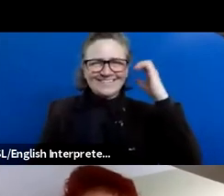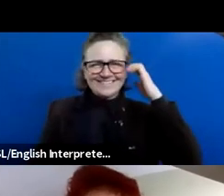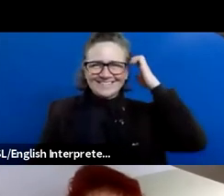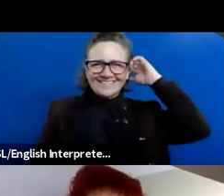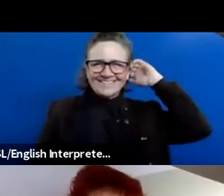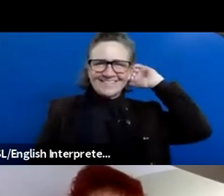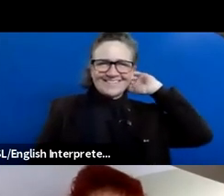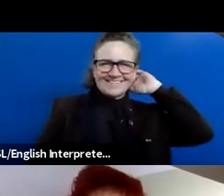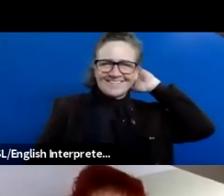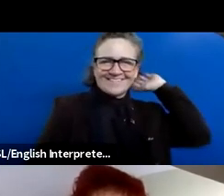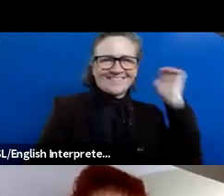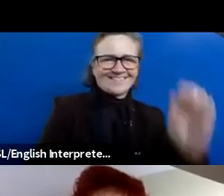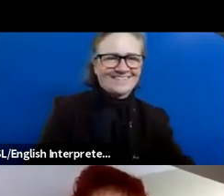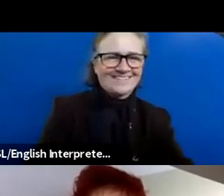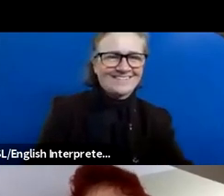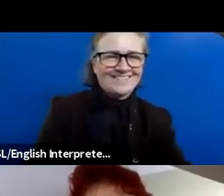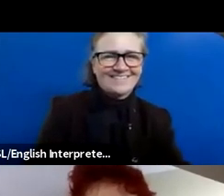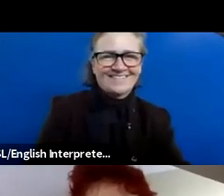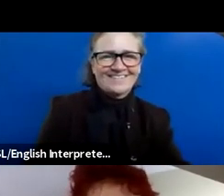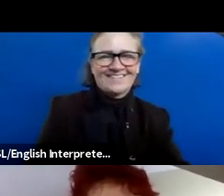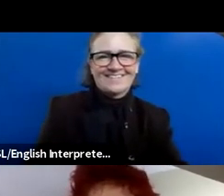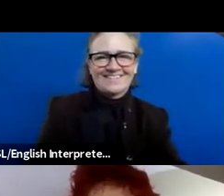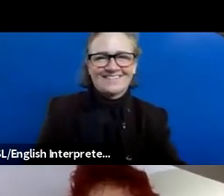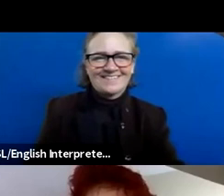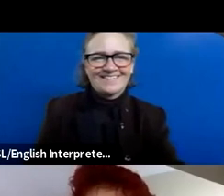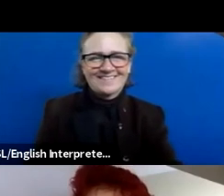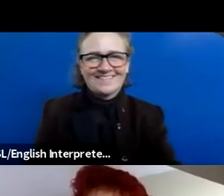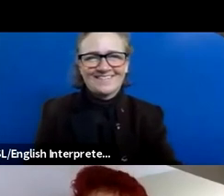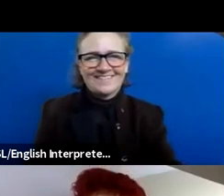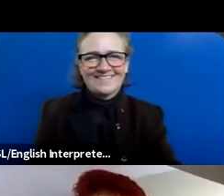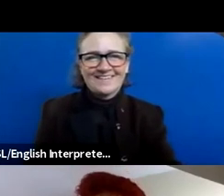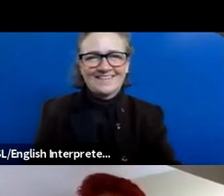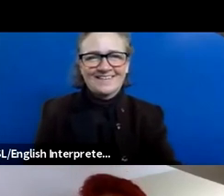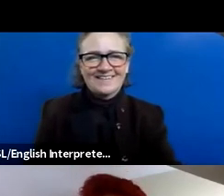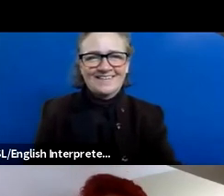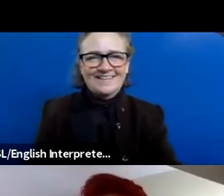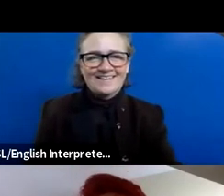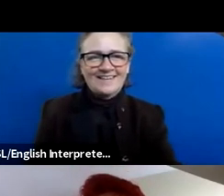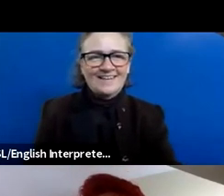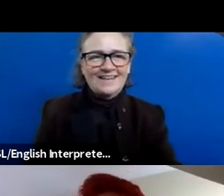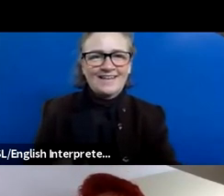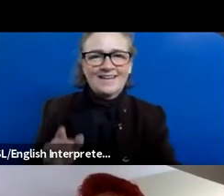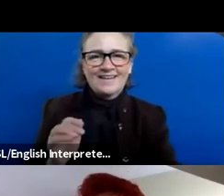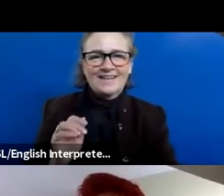Right. Gracias. Good night, everyone. We're still on. We're still. Oh.